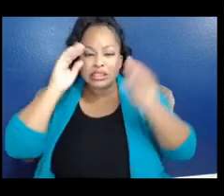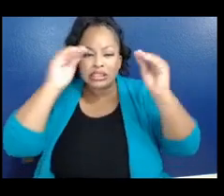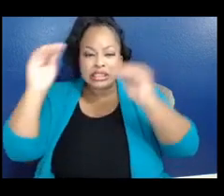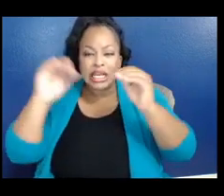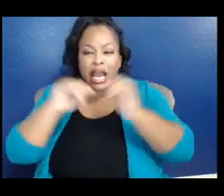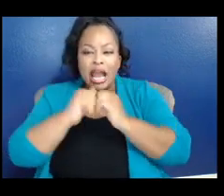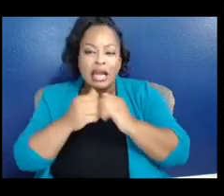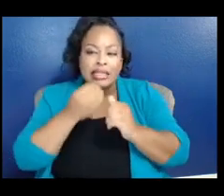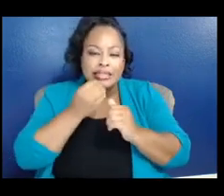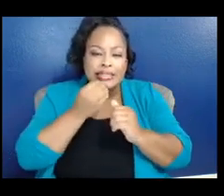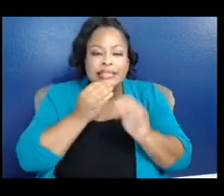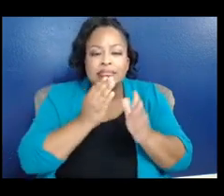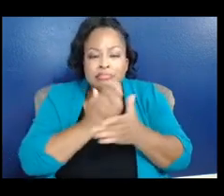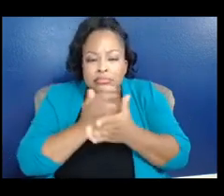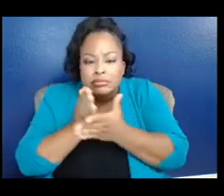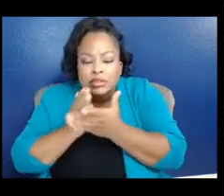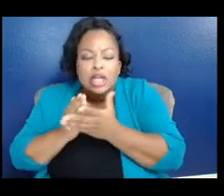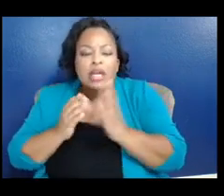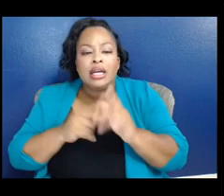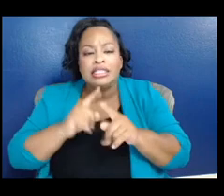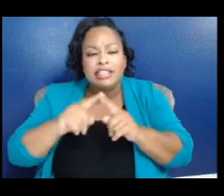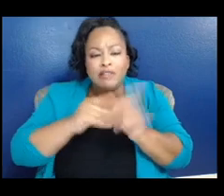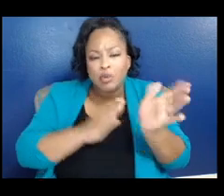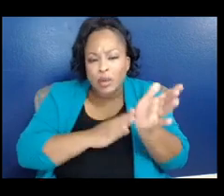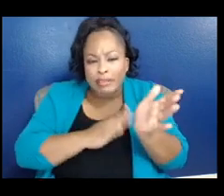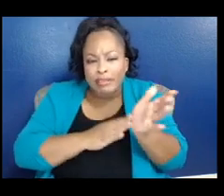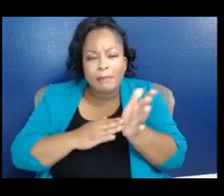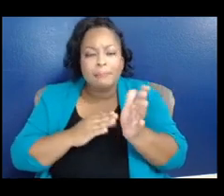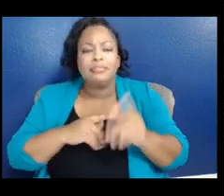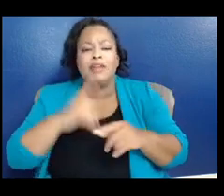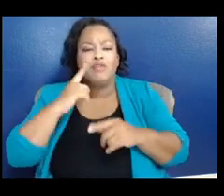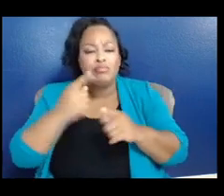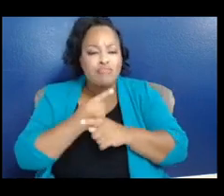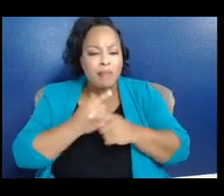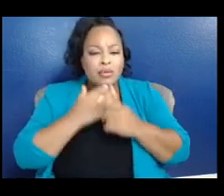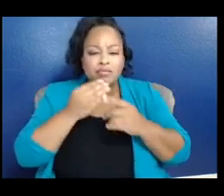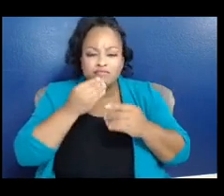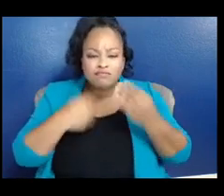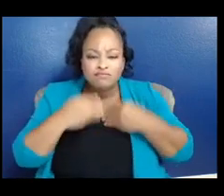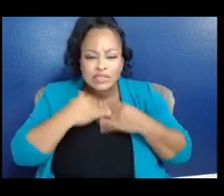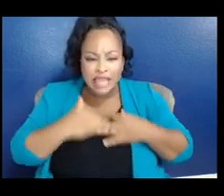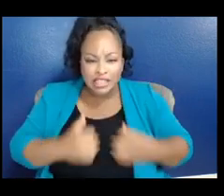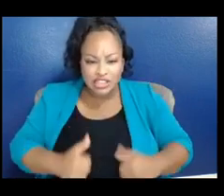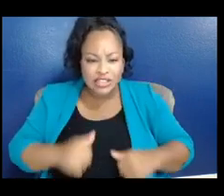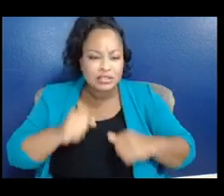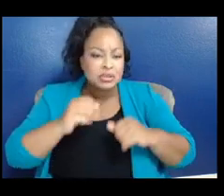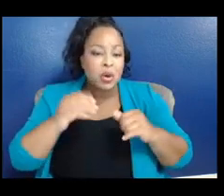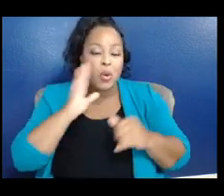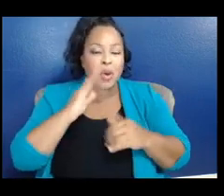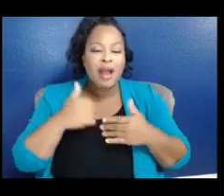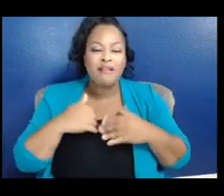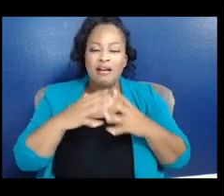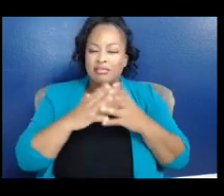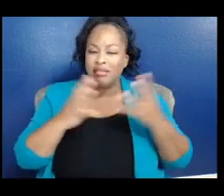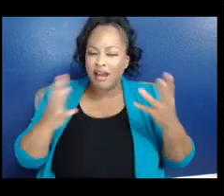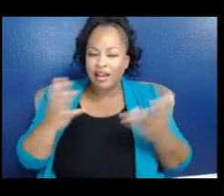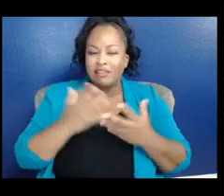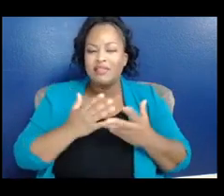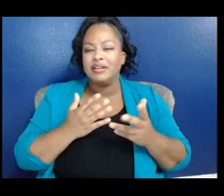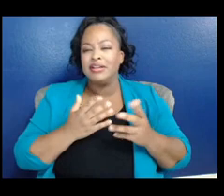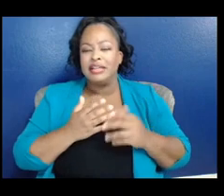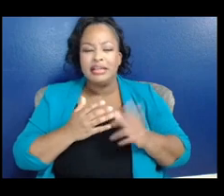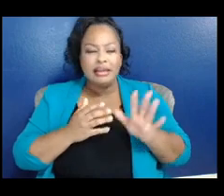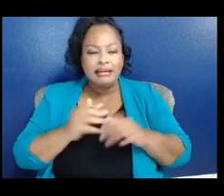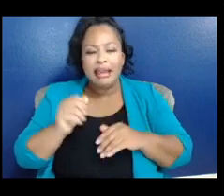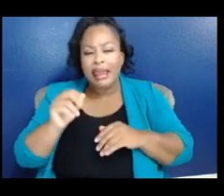your, you know, circadian rhythms and all of that for proper digestion. So, and you'll get a lot of just kind of antidotes